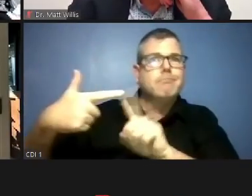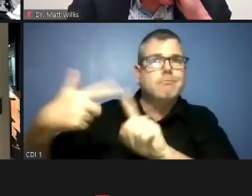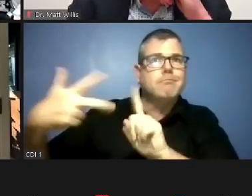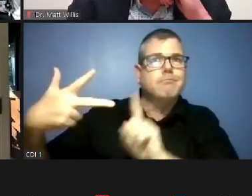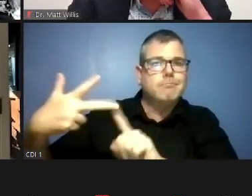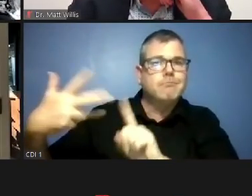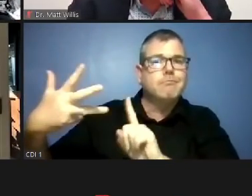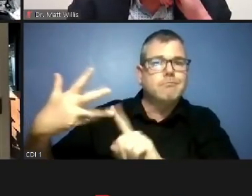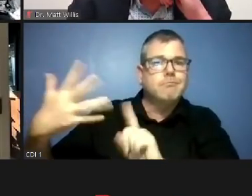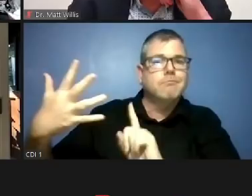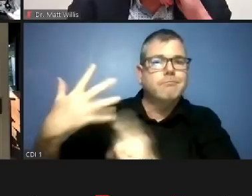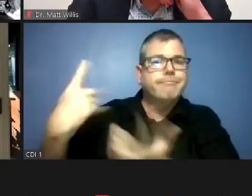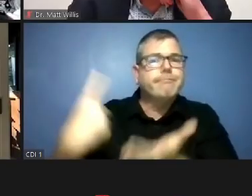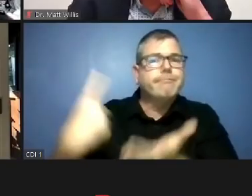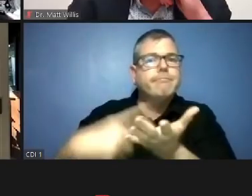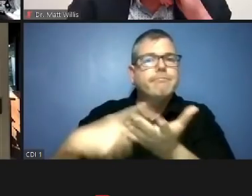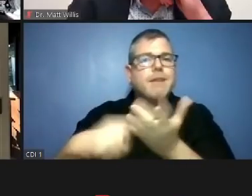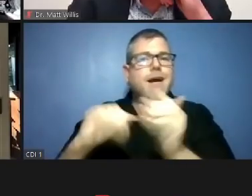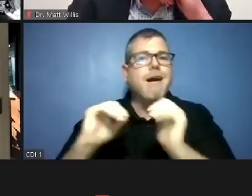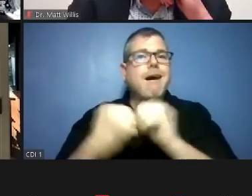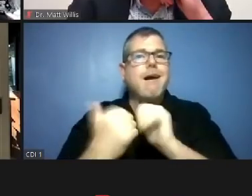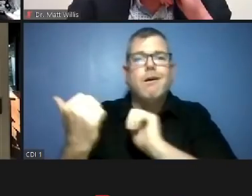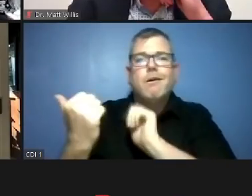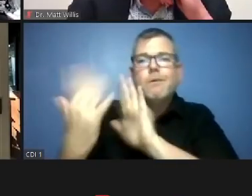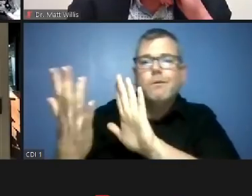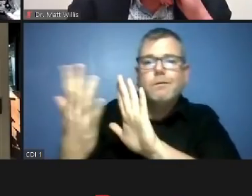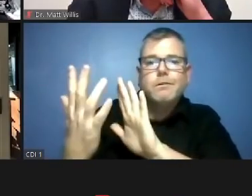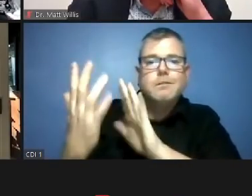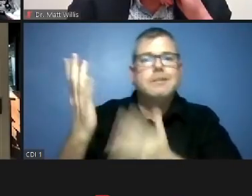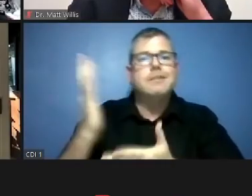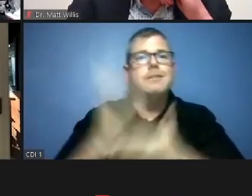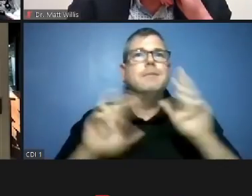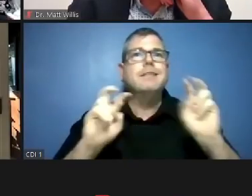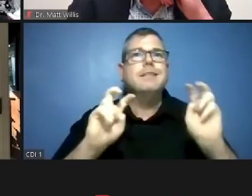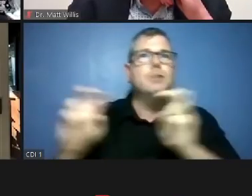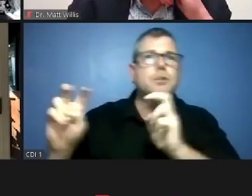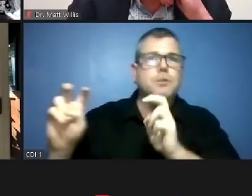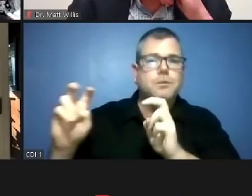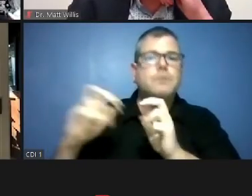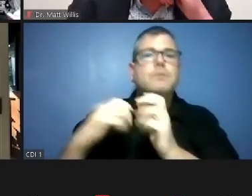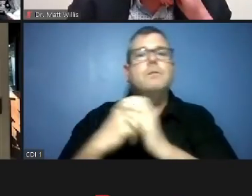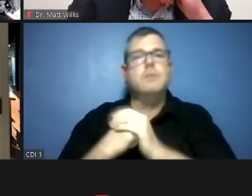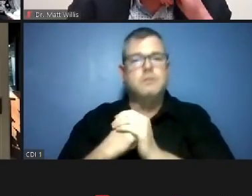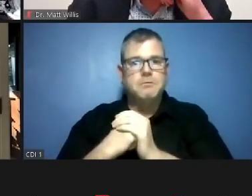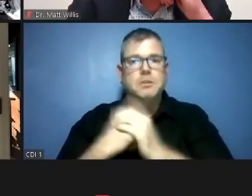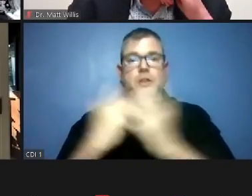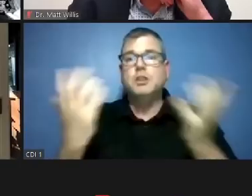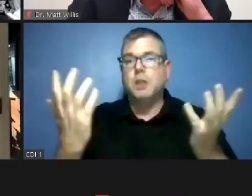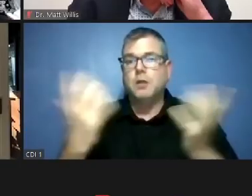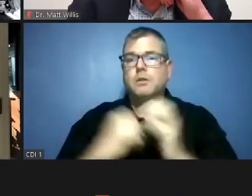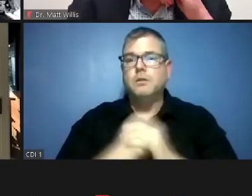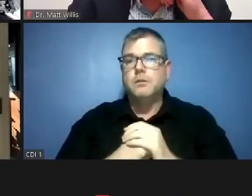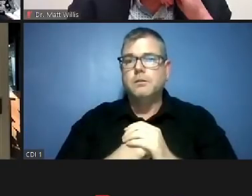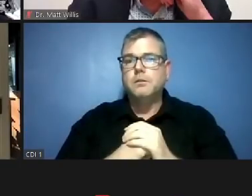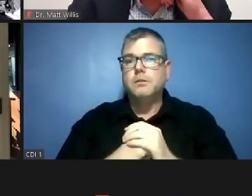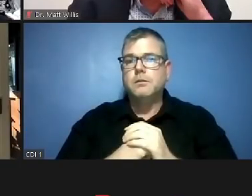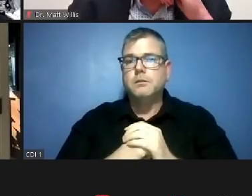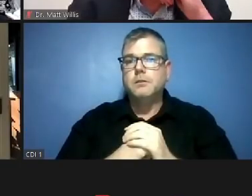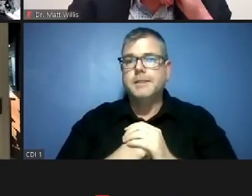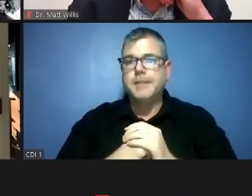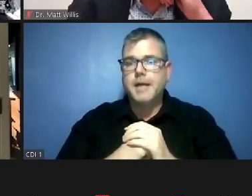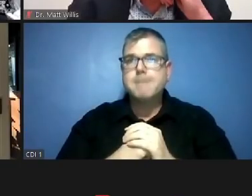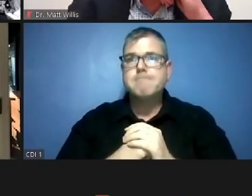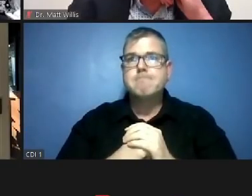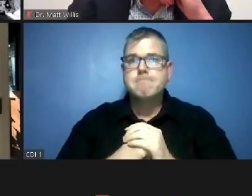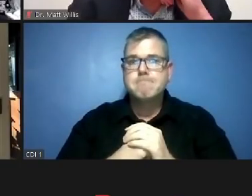dispensing center at the pod. They have identified the need and have been able to locate